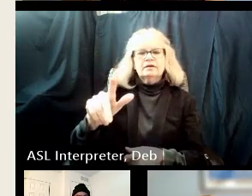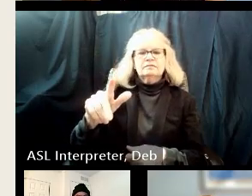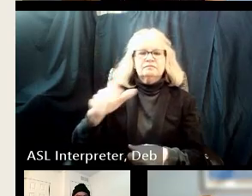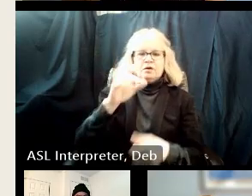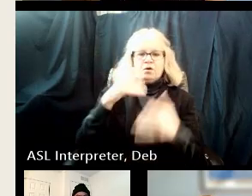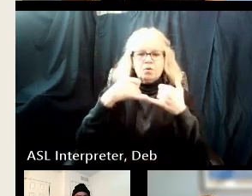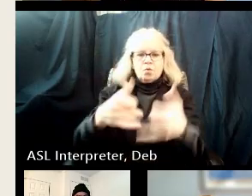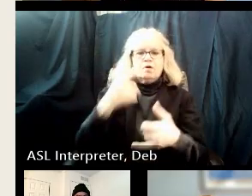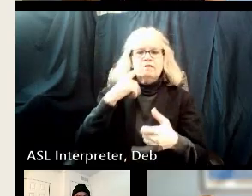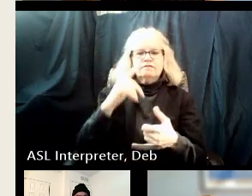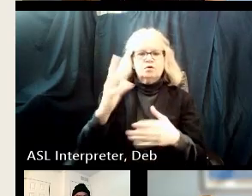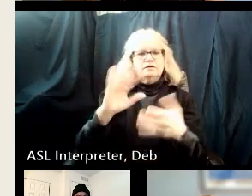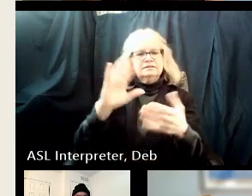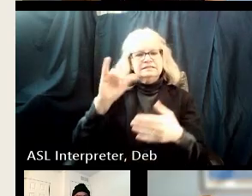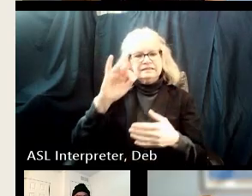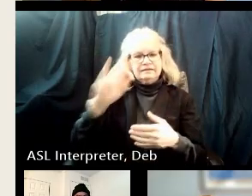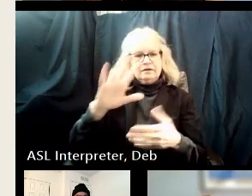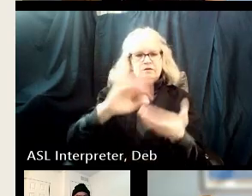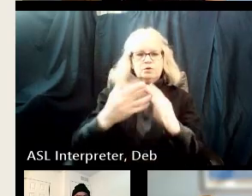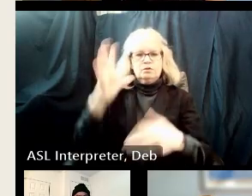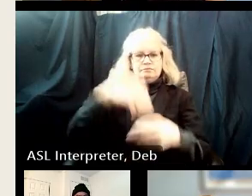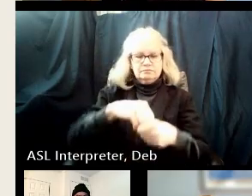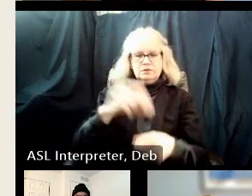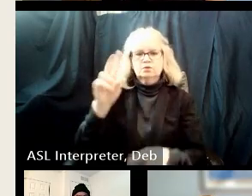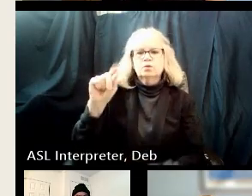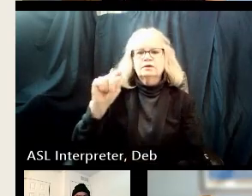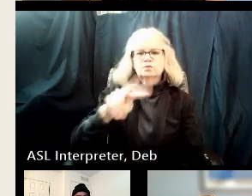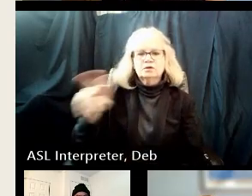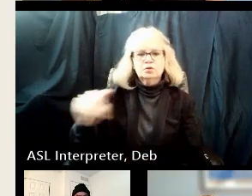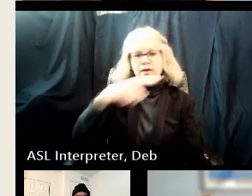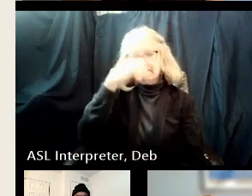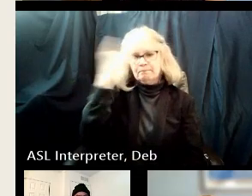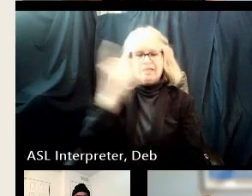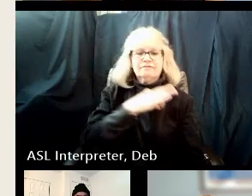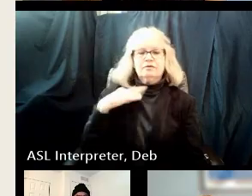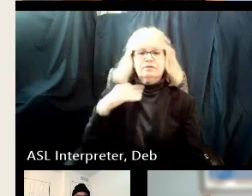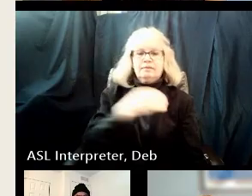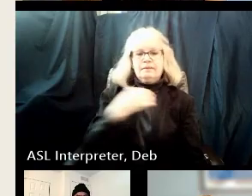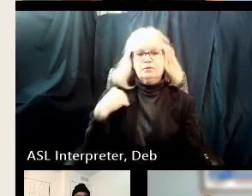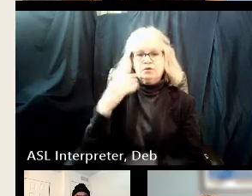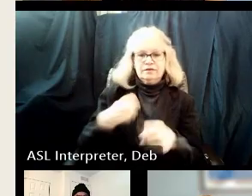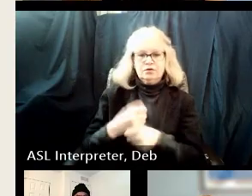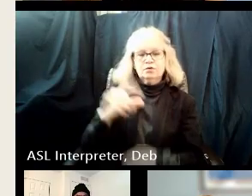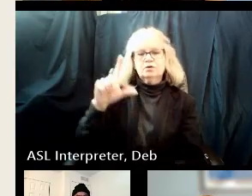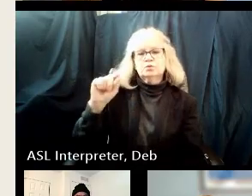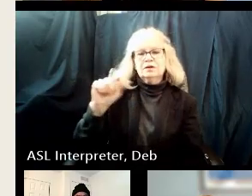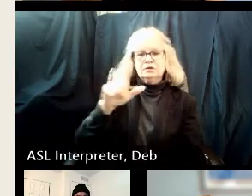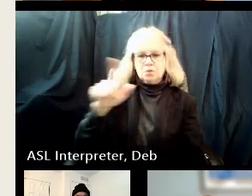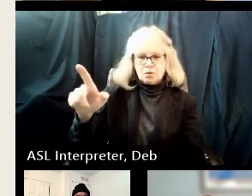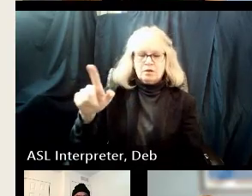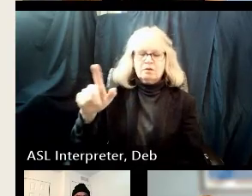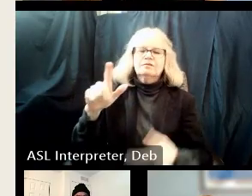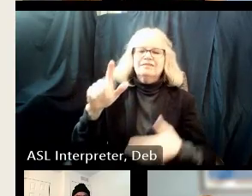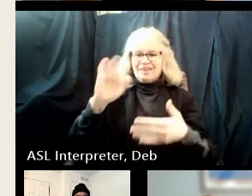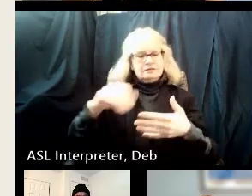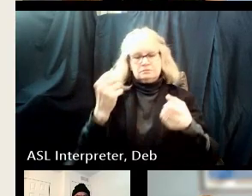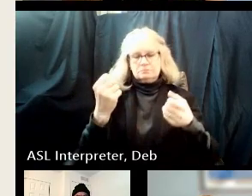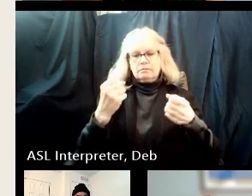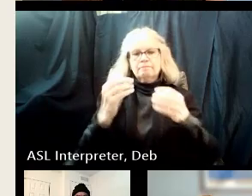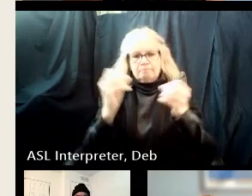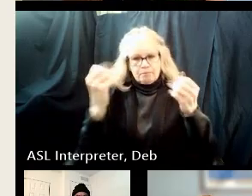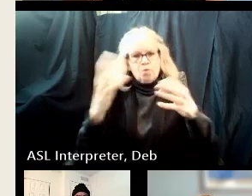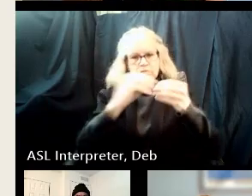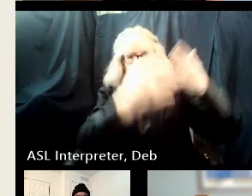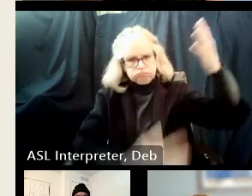Community Engagement in 2022, Black Faculty Member of the Year in 2021, and that is just to name a few. Dr.